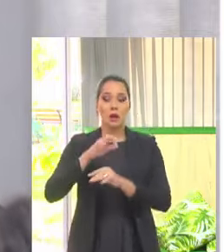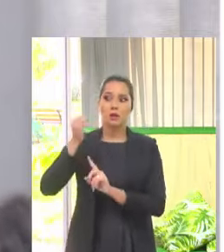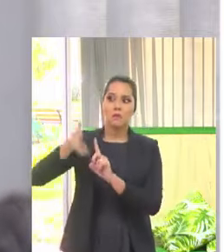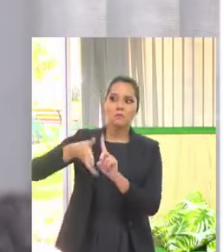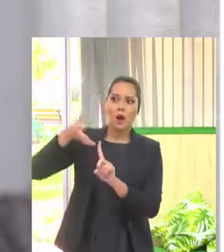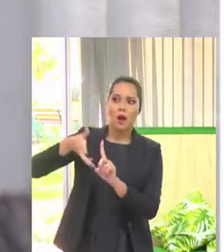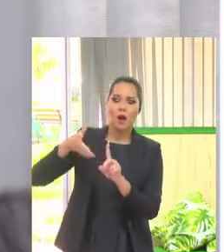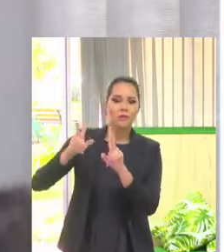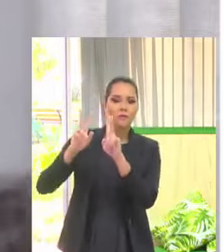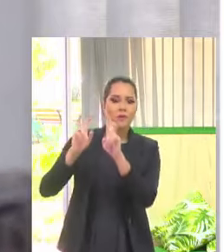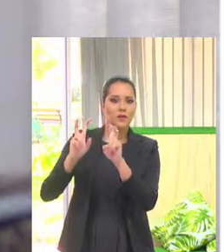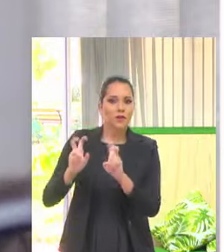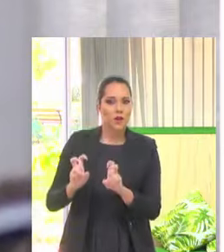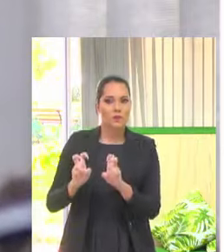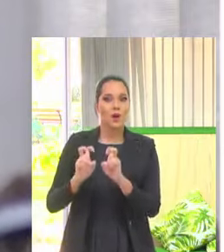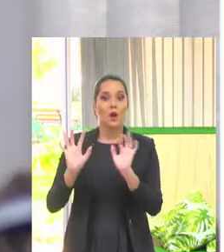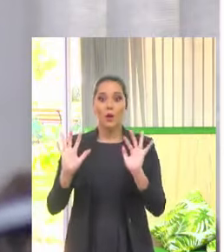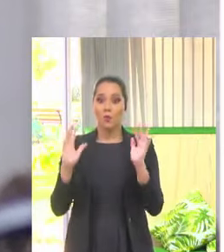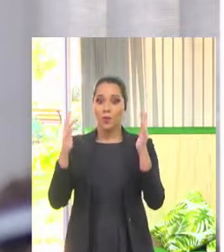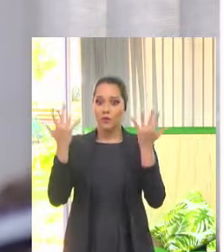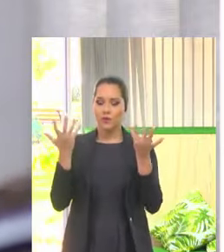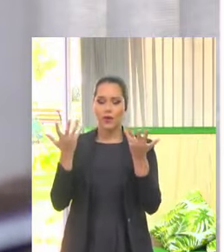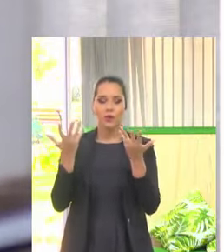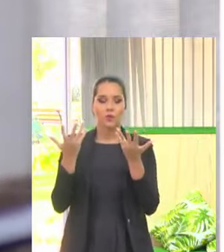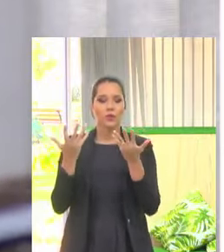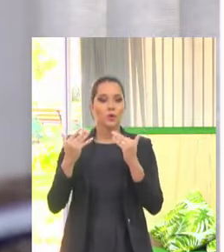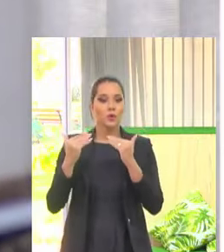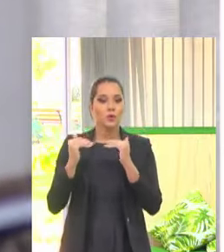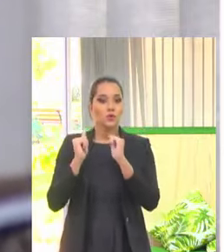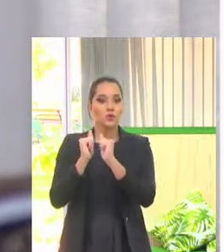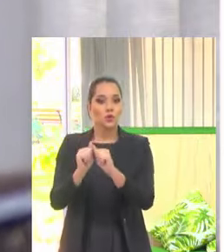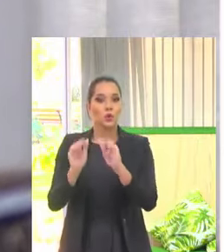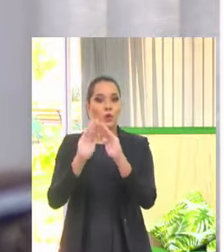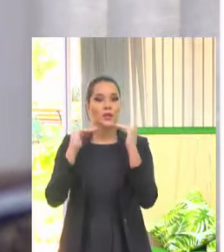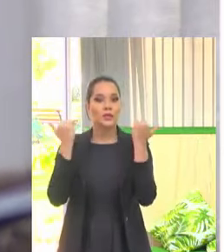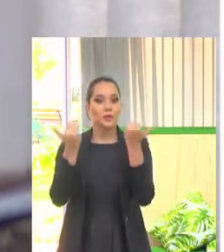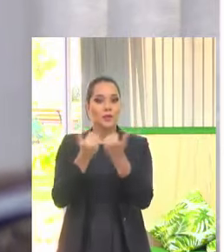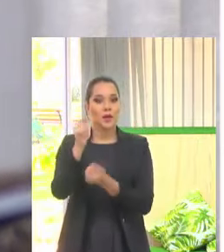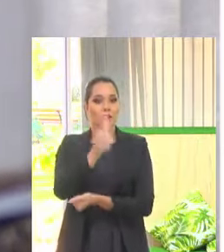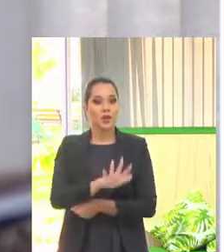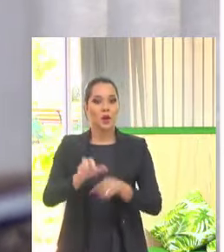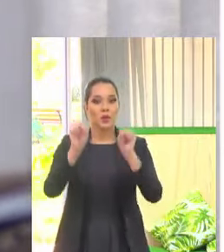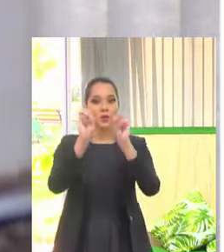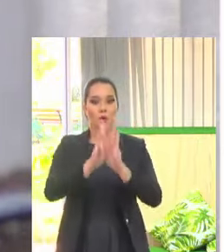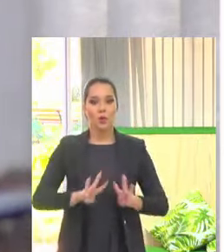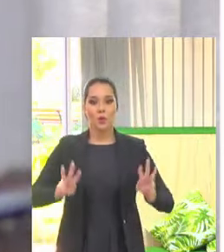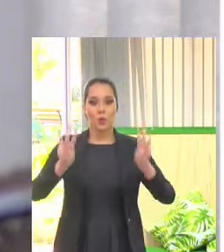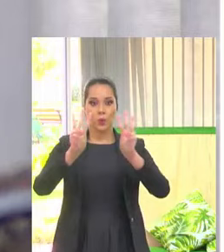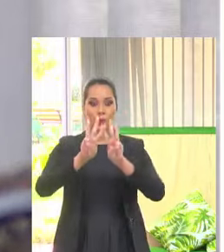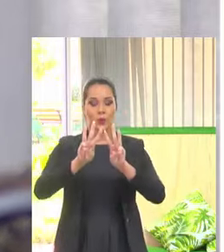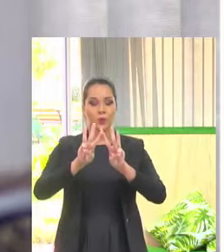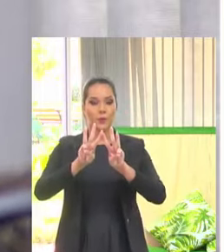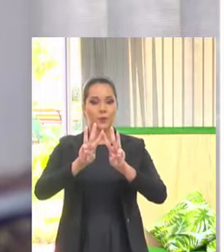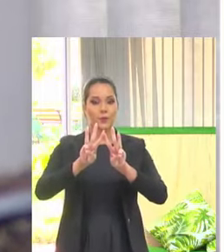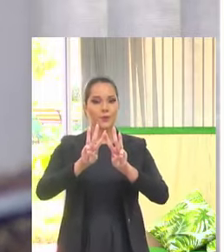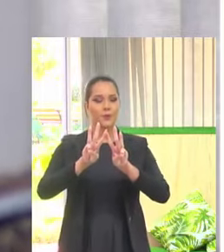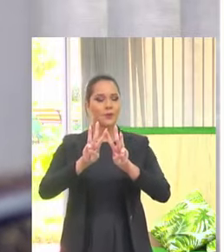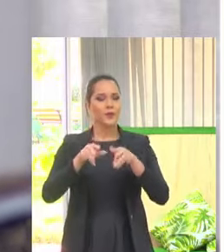side event to the United Nations General Assembly that year as well. And we started to